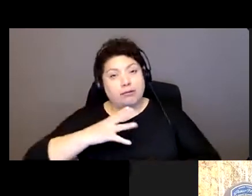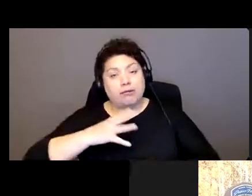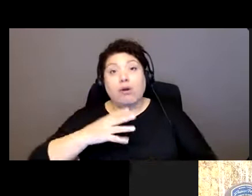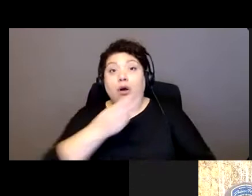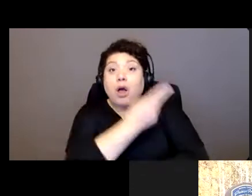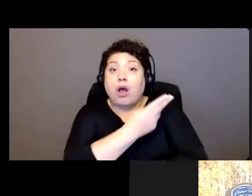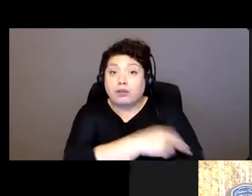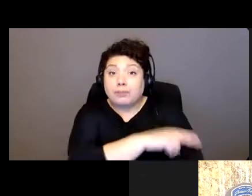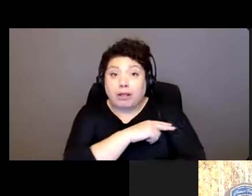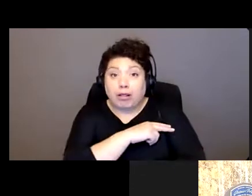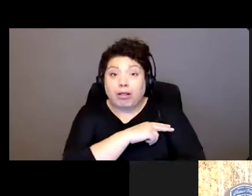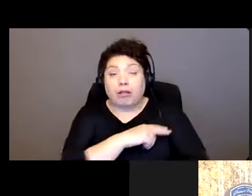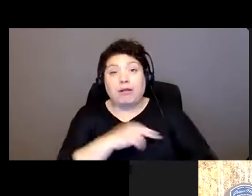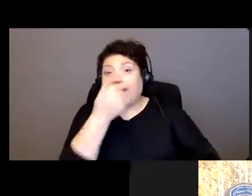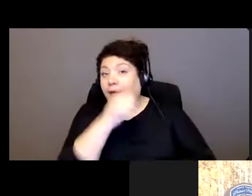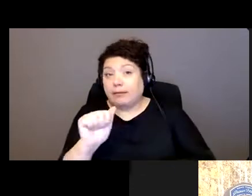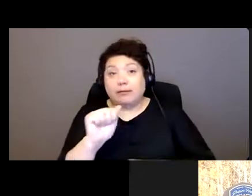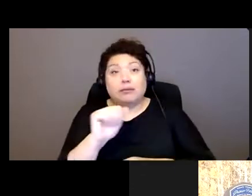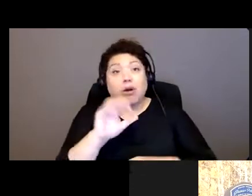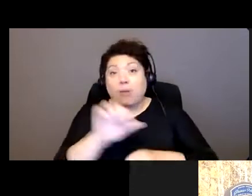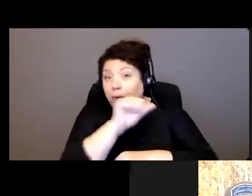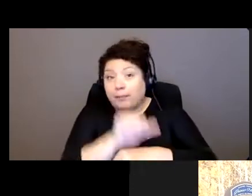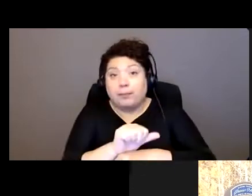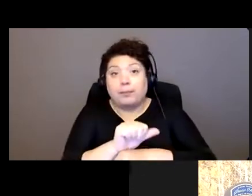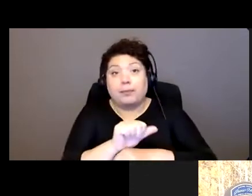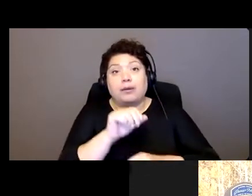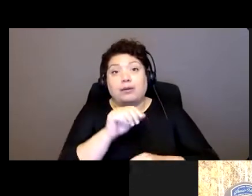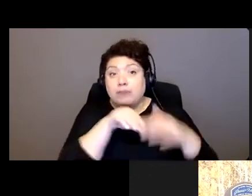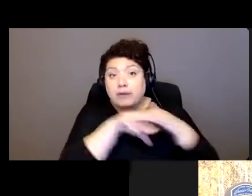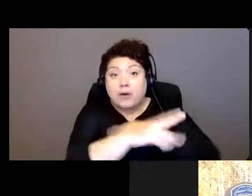hospitals, any kind of appointments. Even now I'm